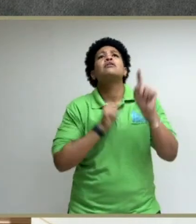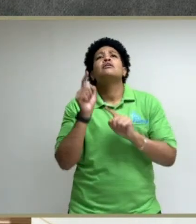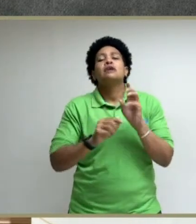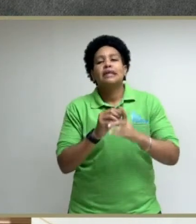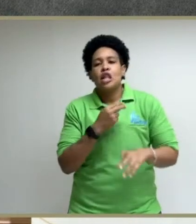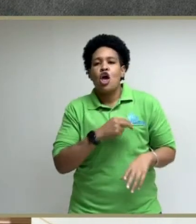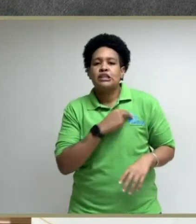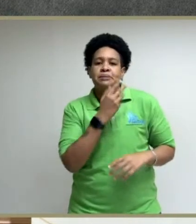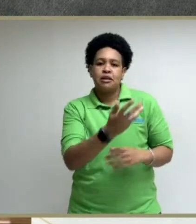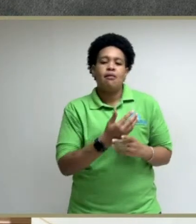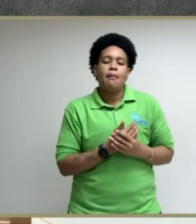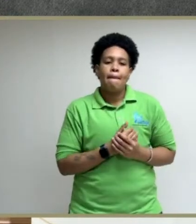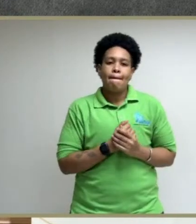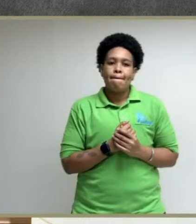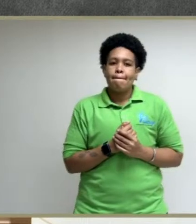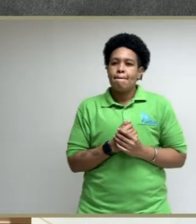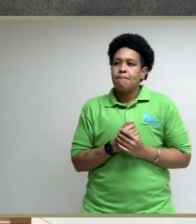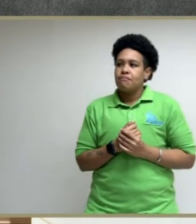hospital.